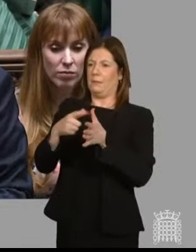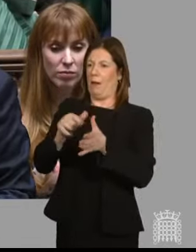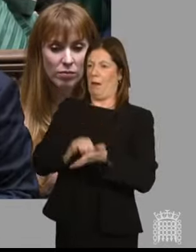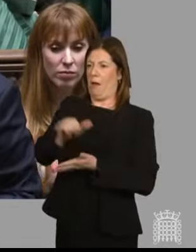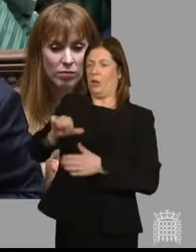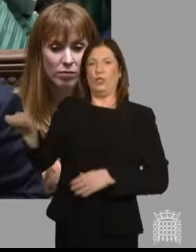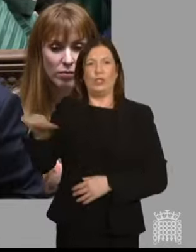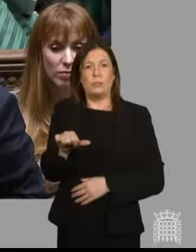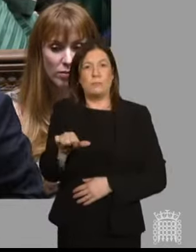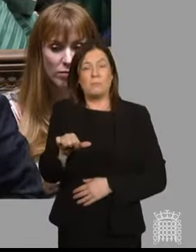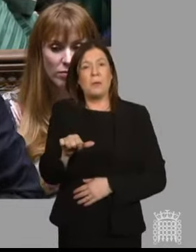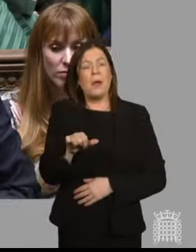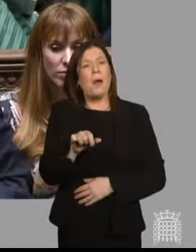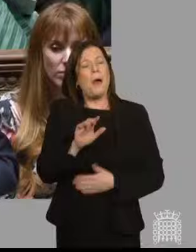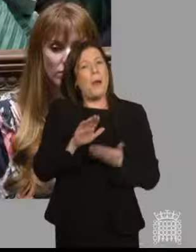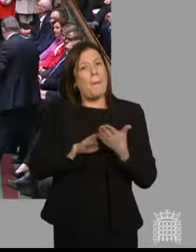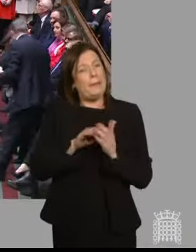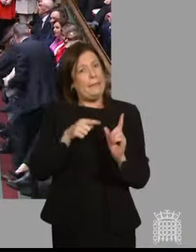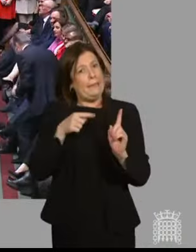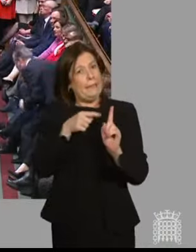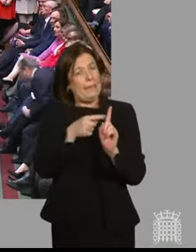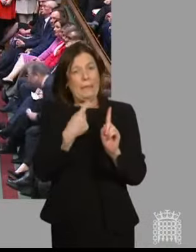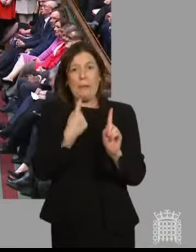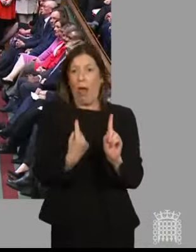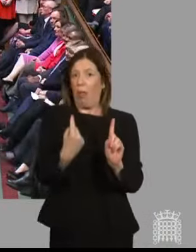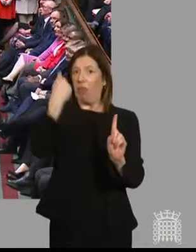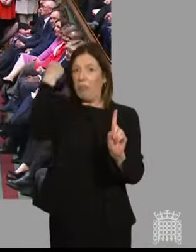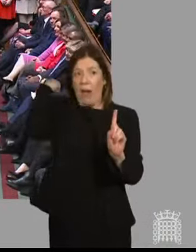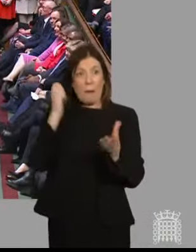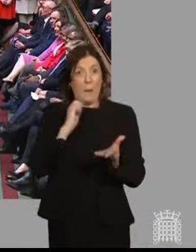the one who used to believe in something?